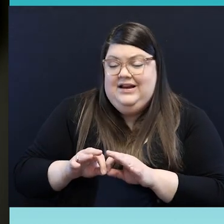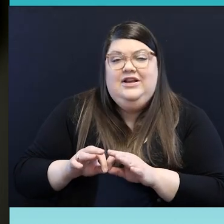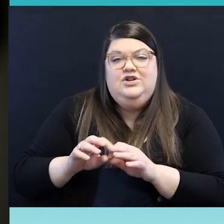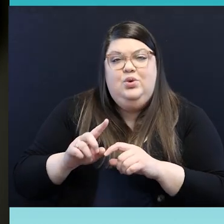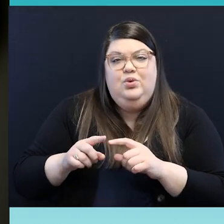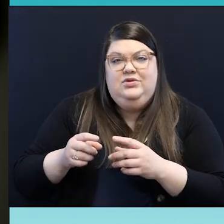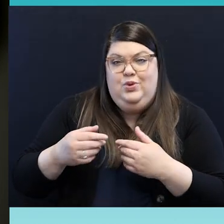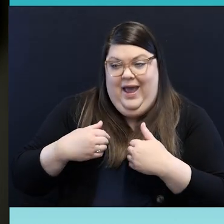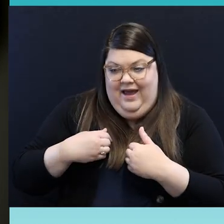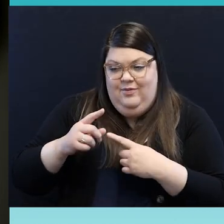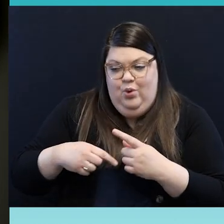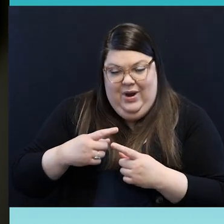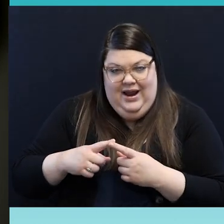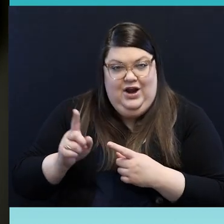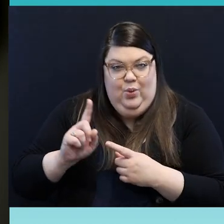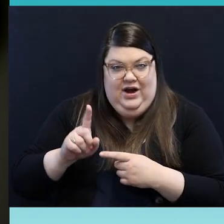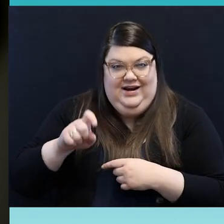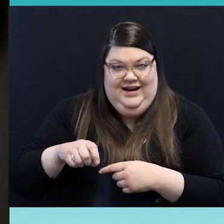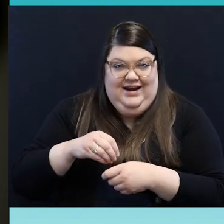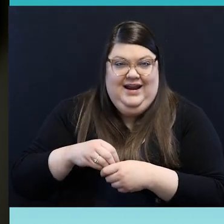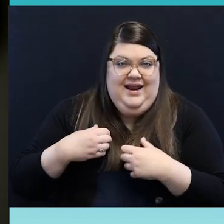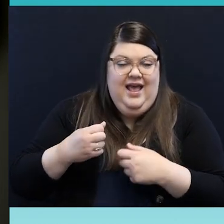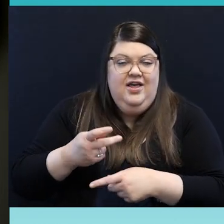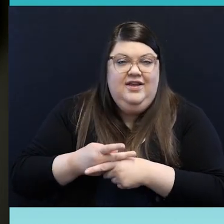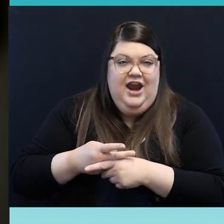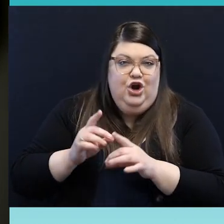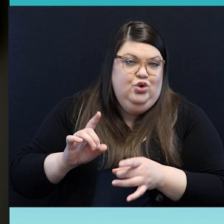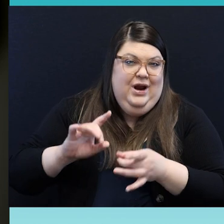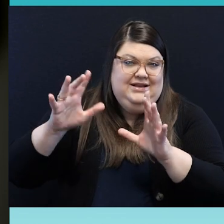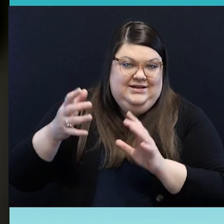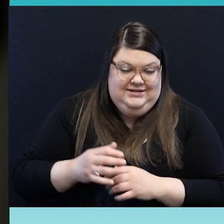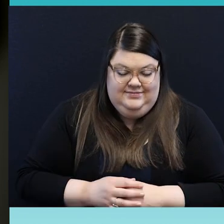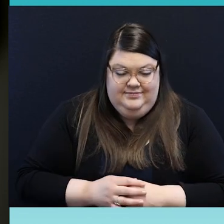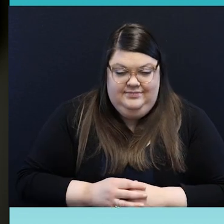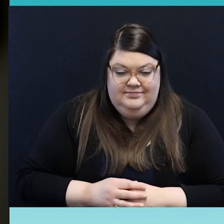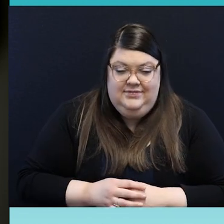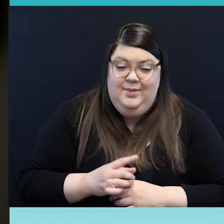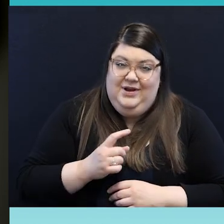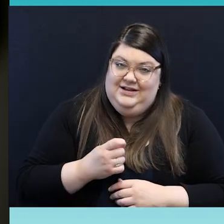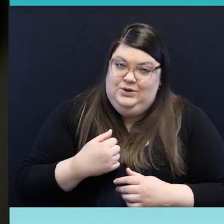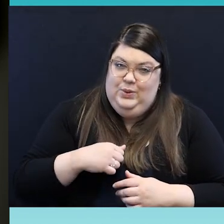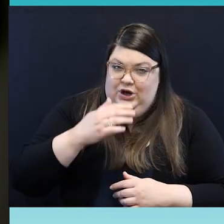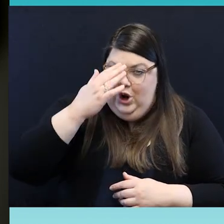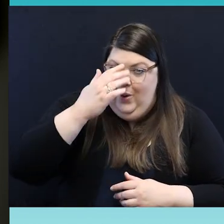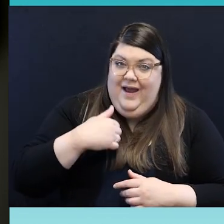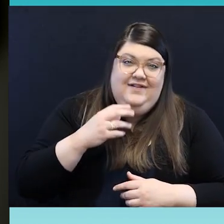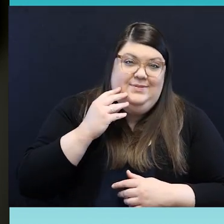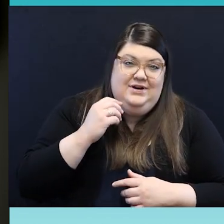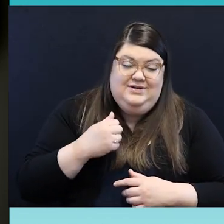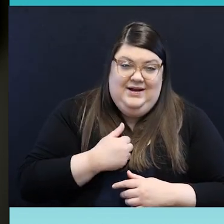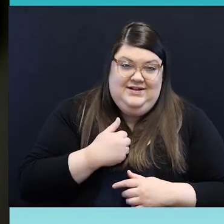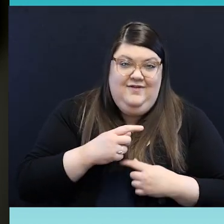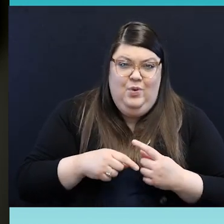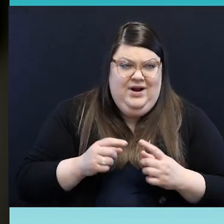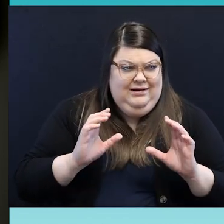when and where they are needed in a healthcare crisis. Because as we all know, and I experienced this myself when I went